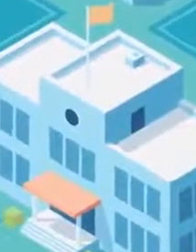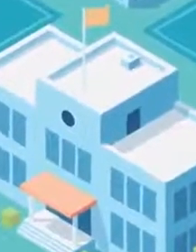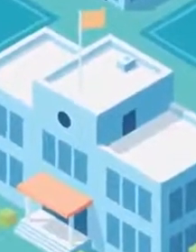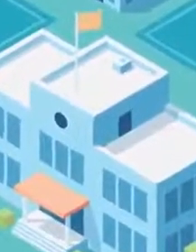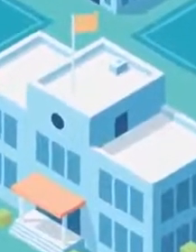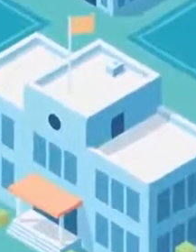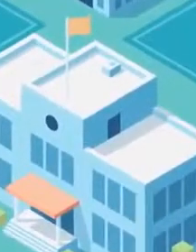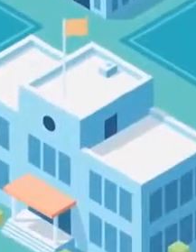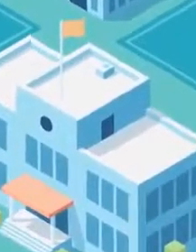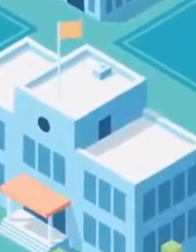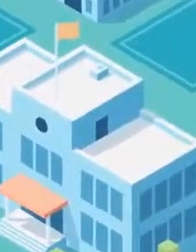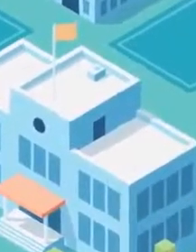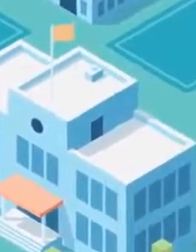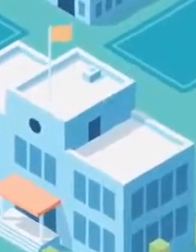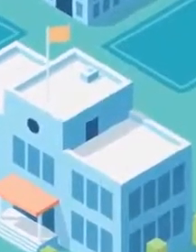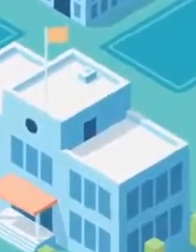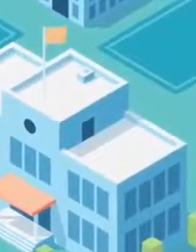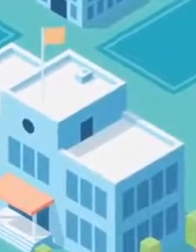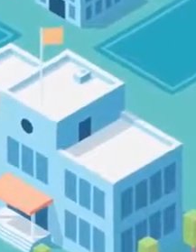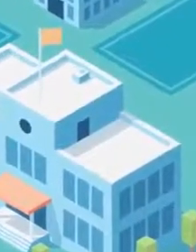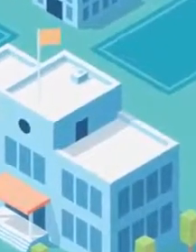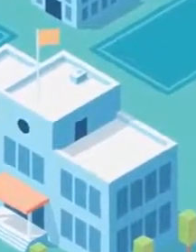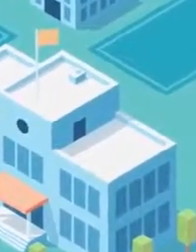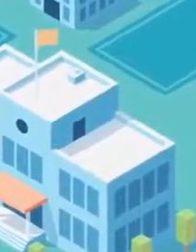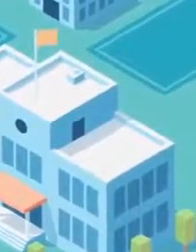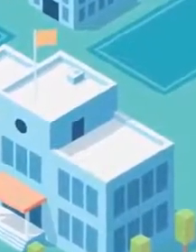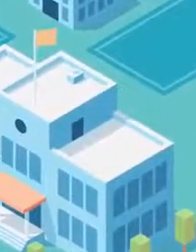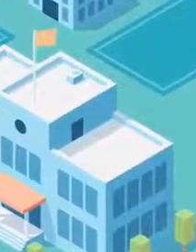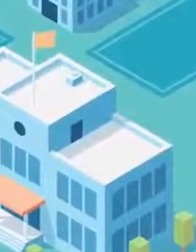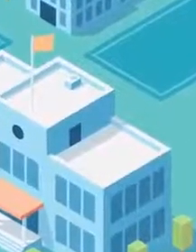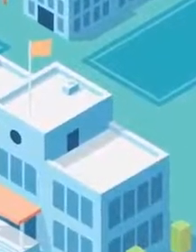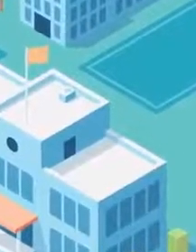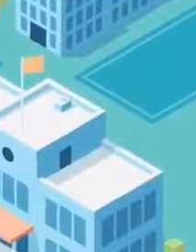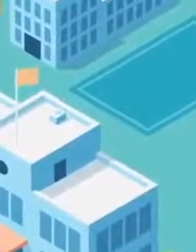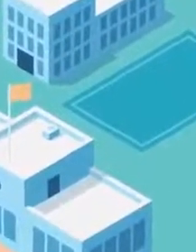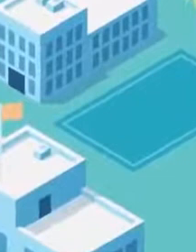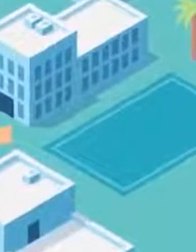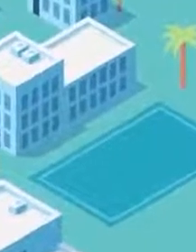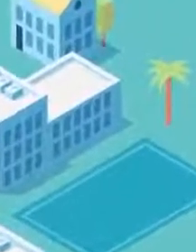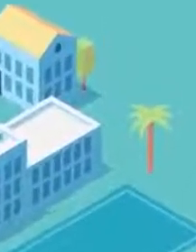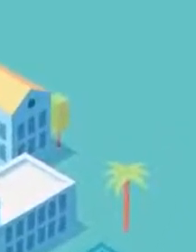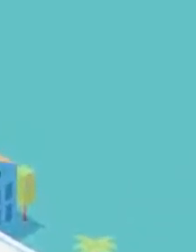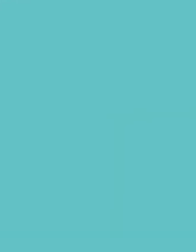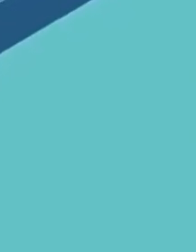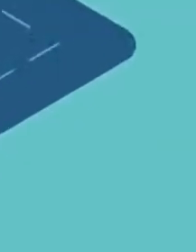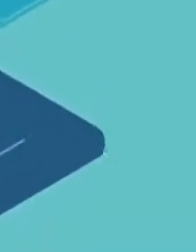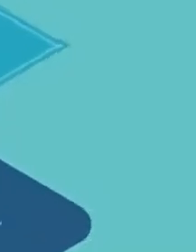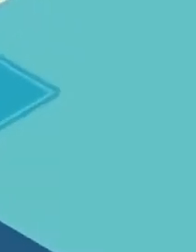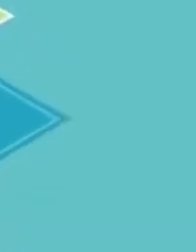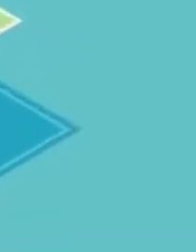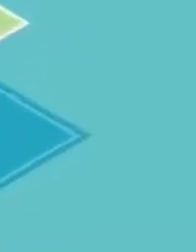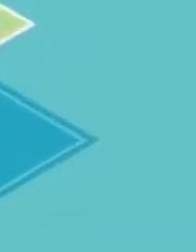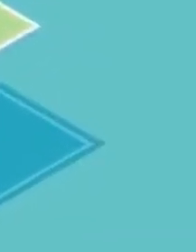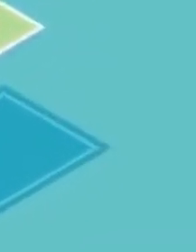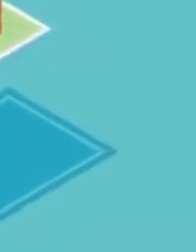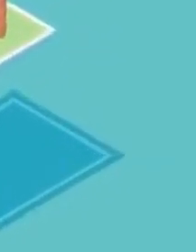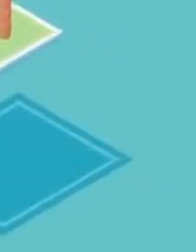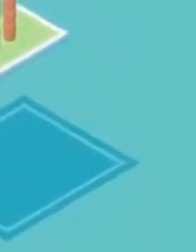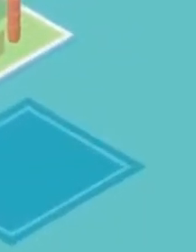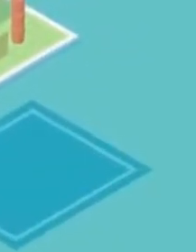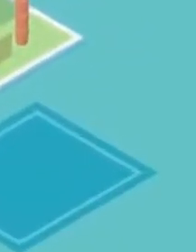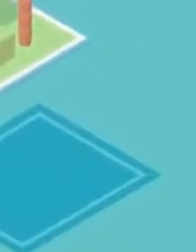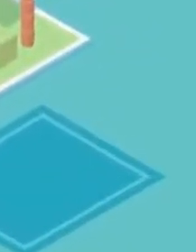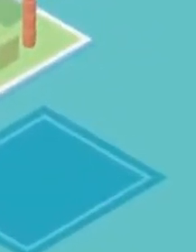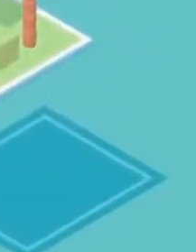healthcare clinics, fire, emergency response services, and other programs. Census enumerators will visit your